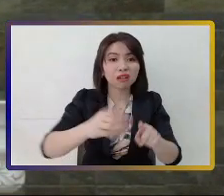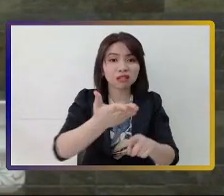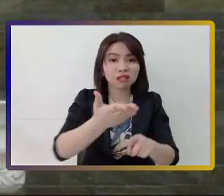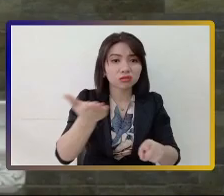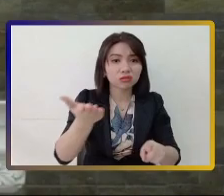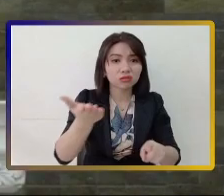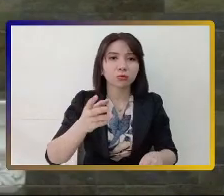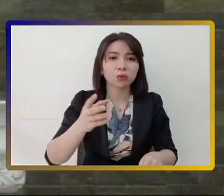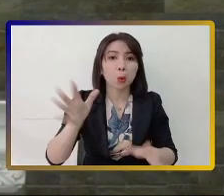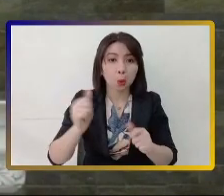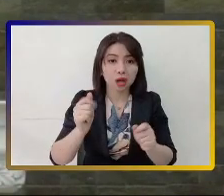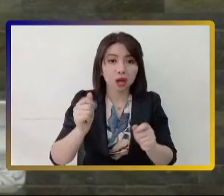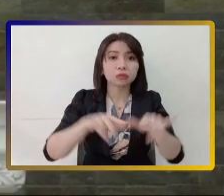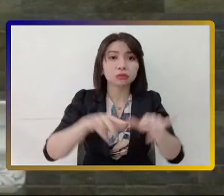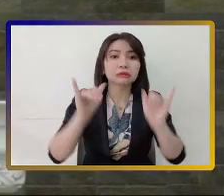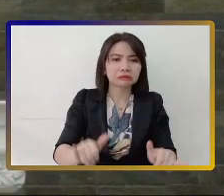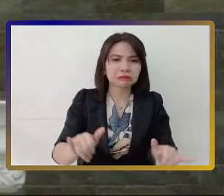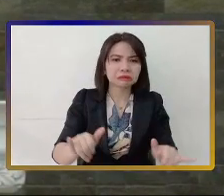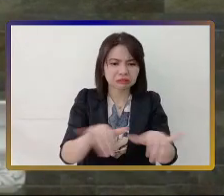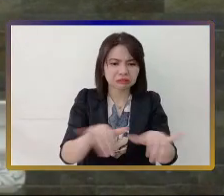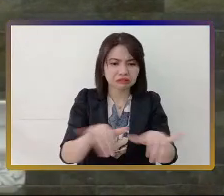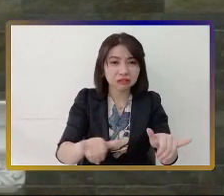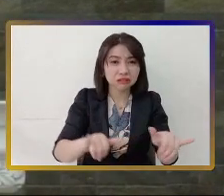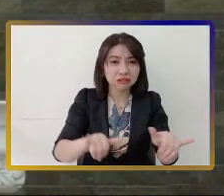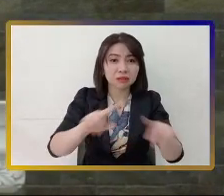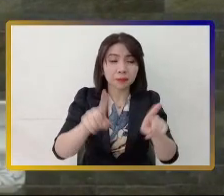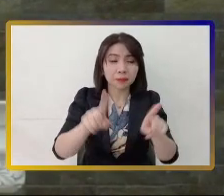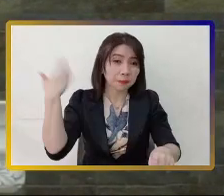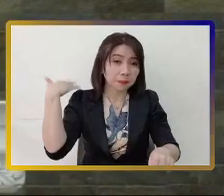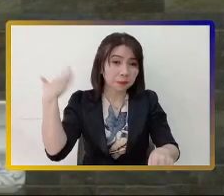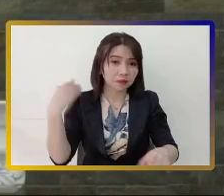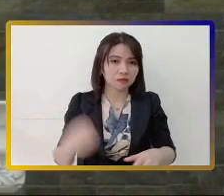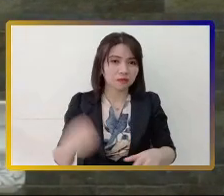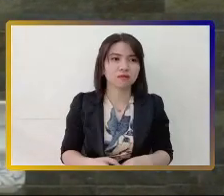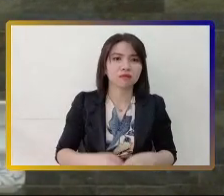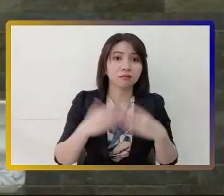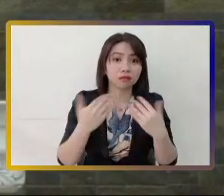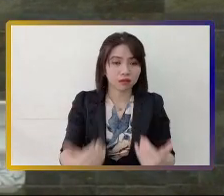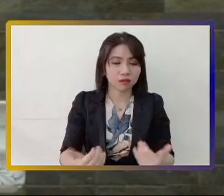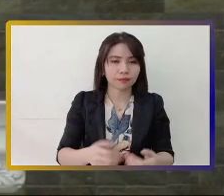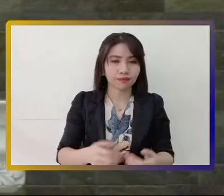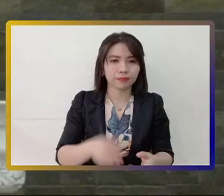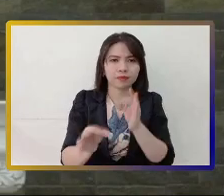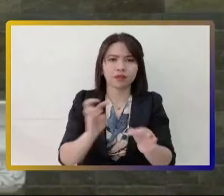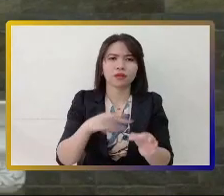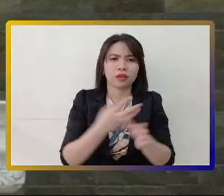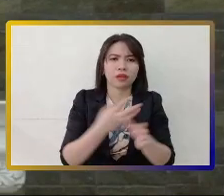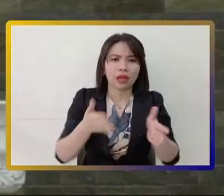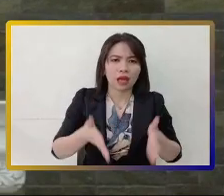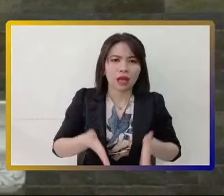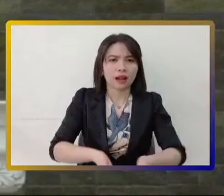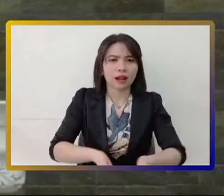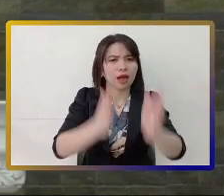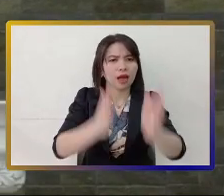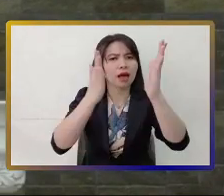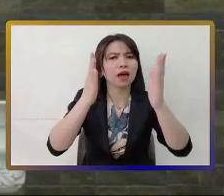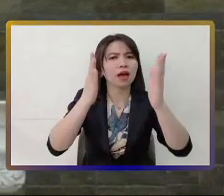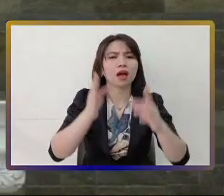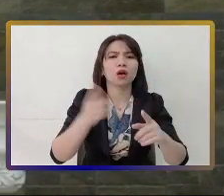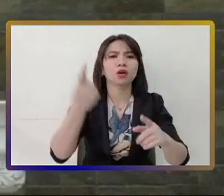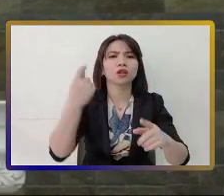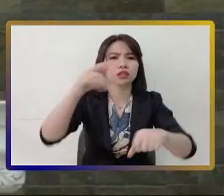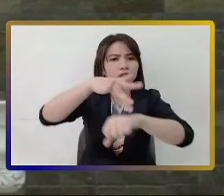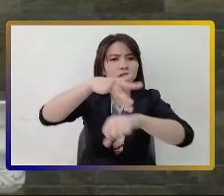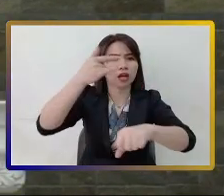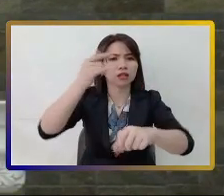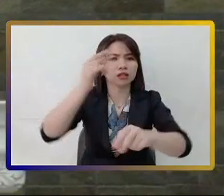dati. I promise you, kapatid, if you will allow this morning the touch of the hands of God